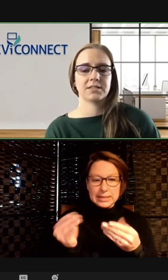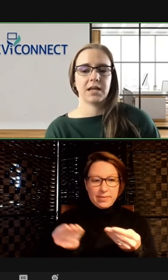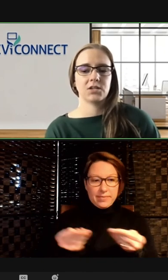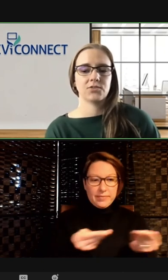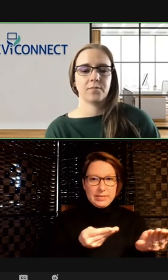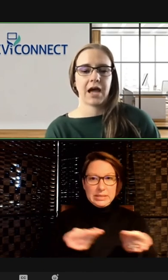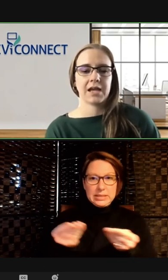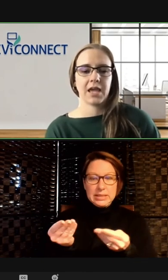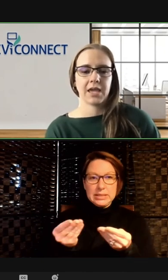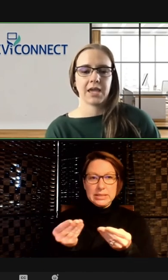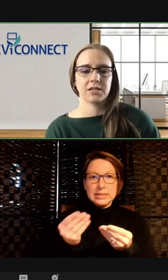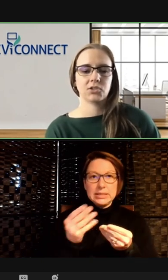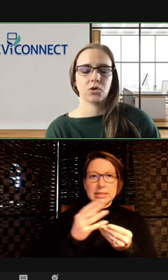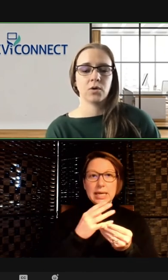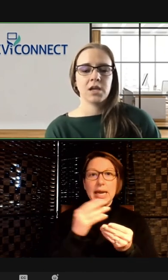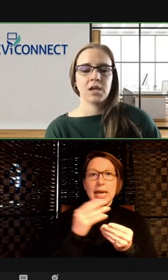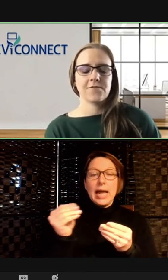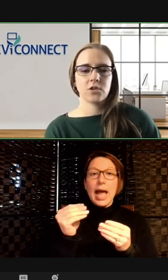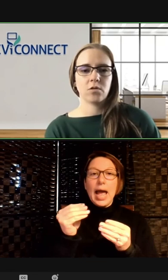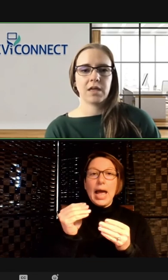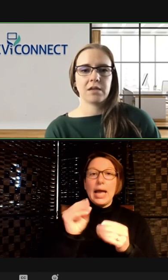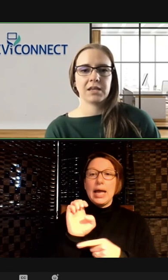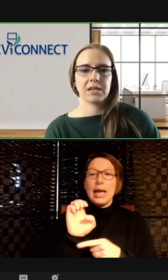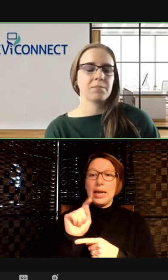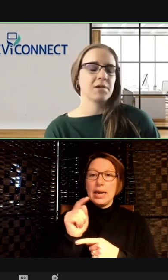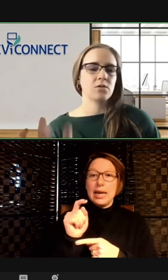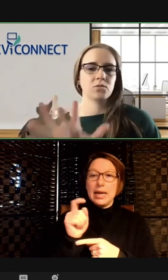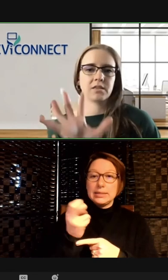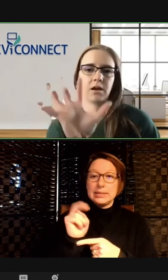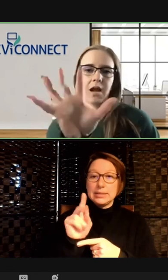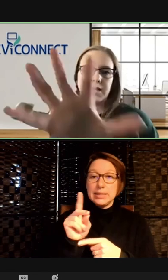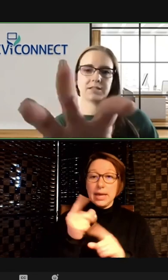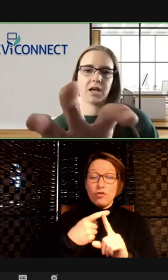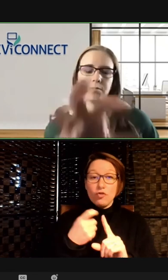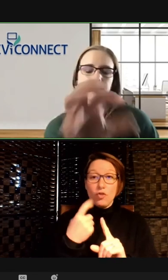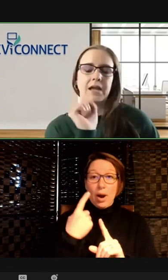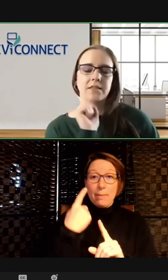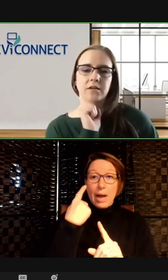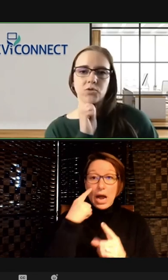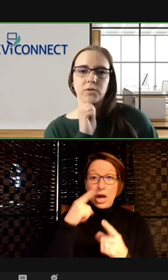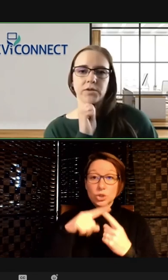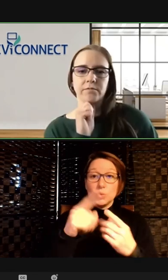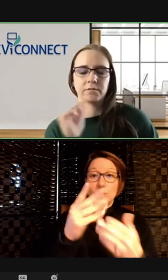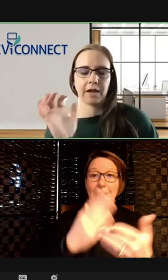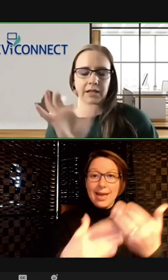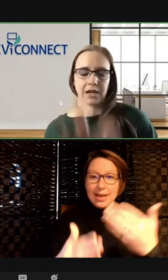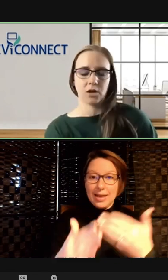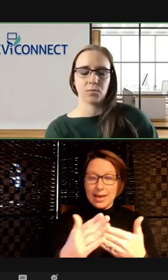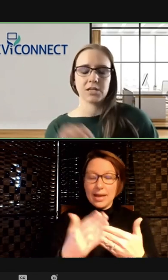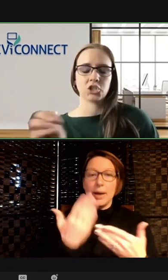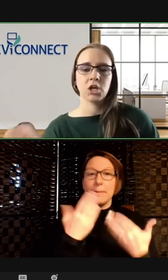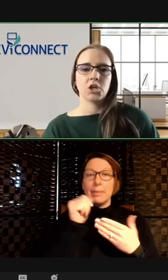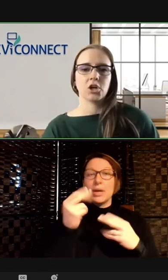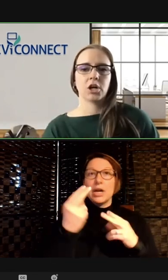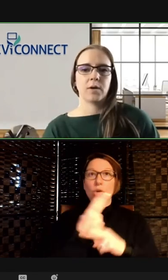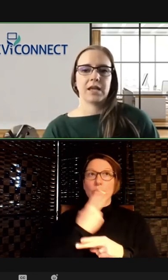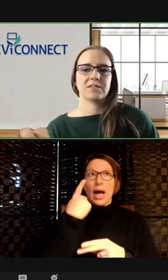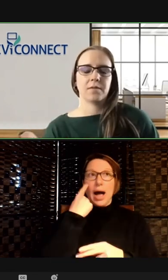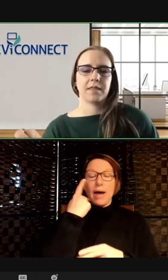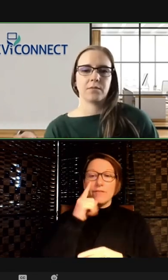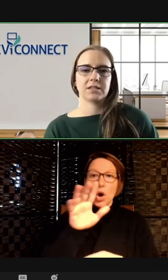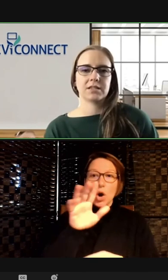that would extend from the eye to hand. So even though they might not be using their eyes to help guide their visually guided reach,